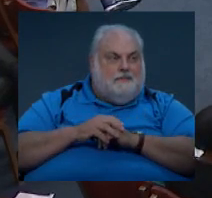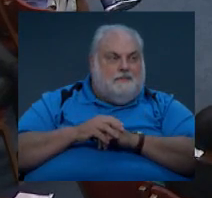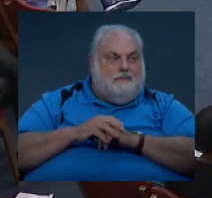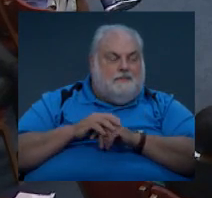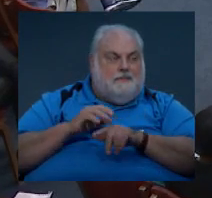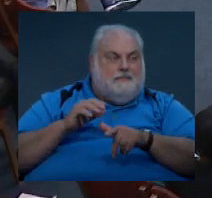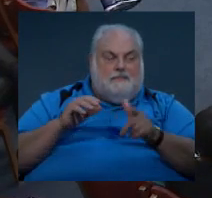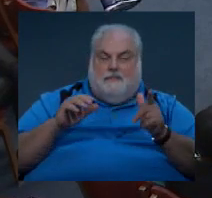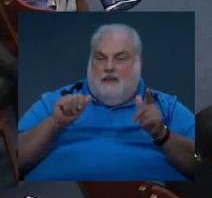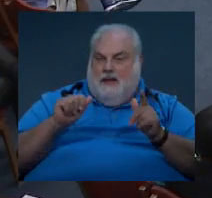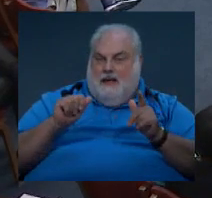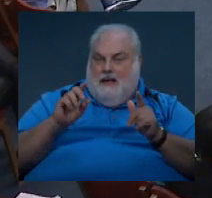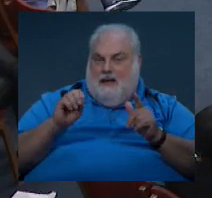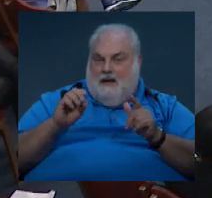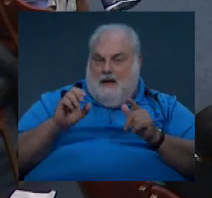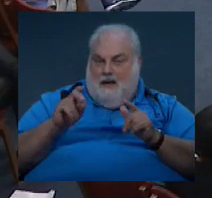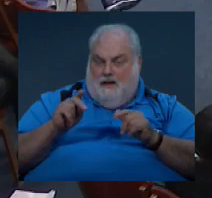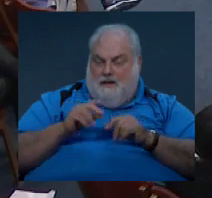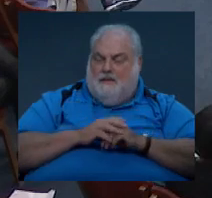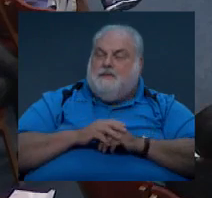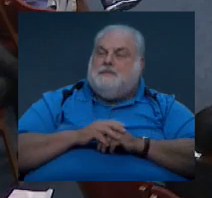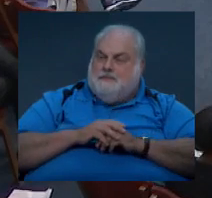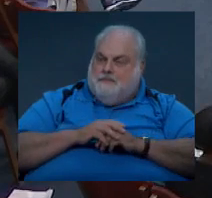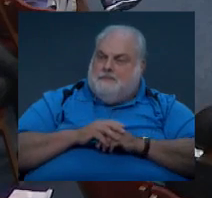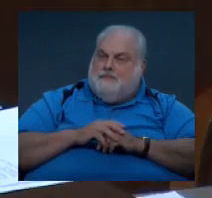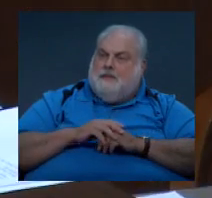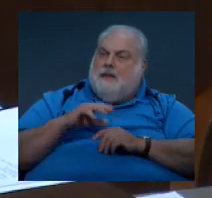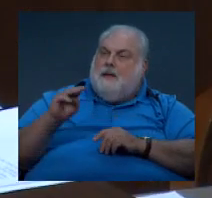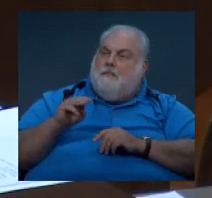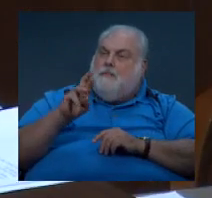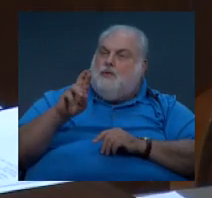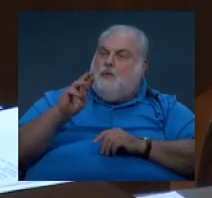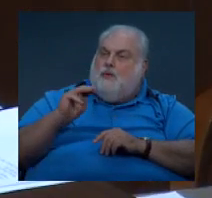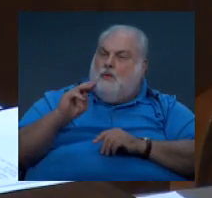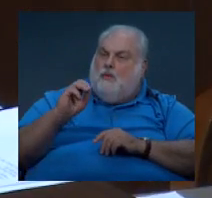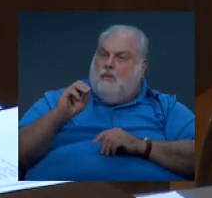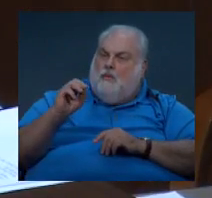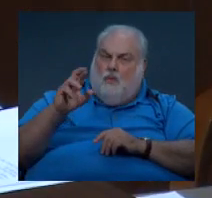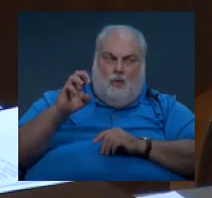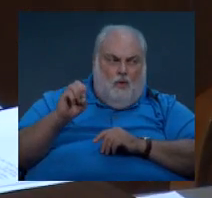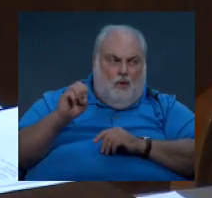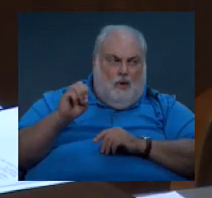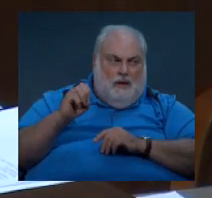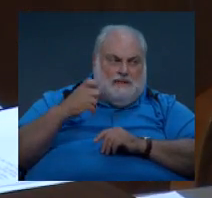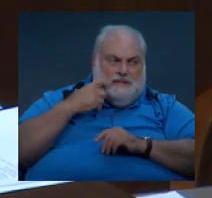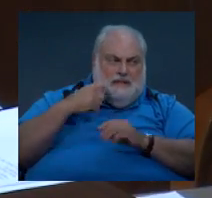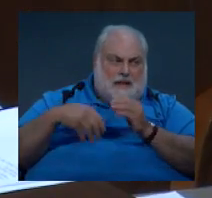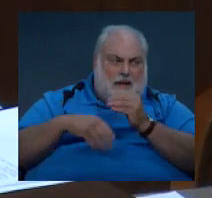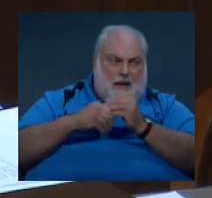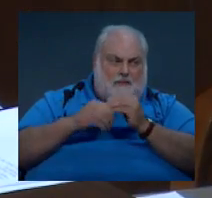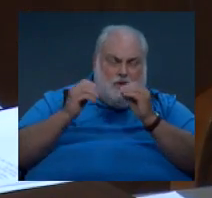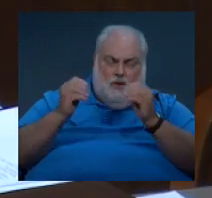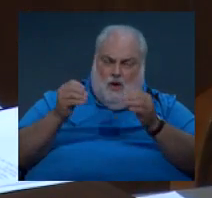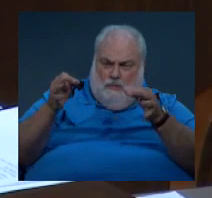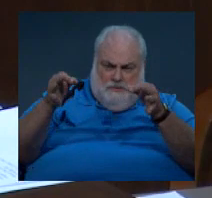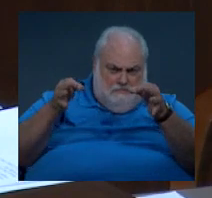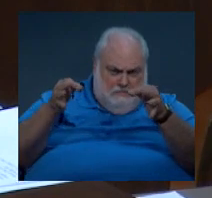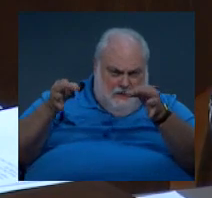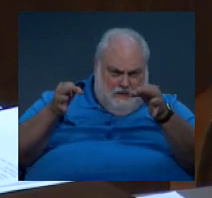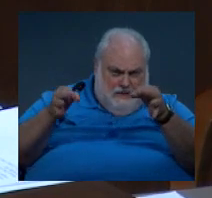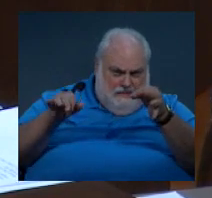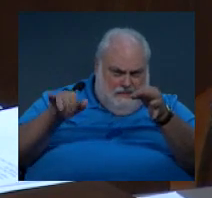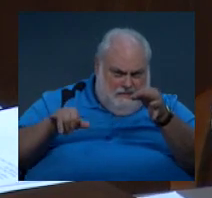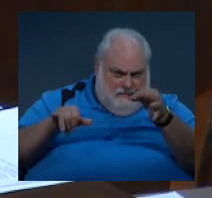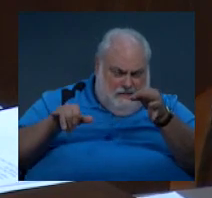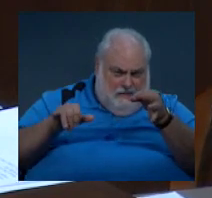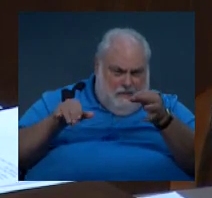Director Adcock? Yes. Mr. Moore, since this has just been put on our agenda, we have no explanation of it.